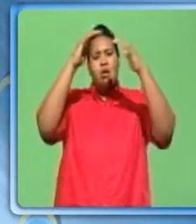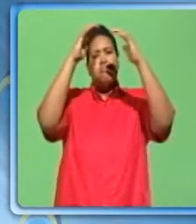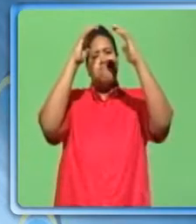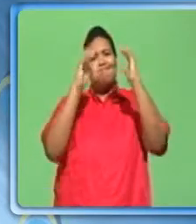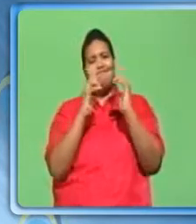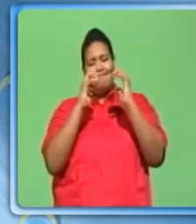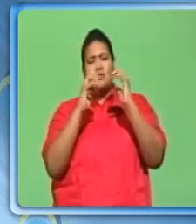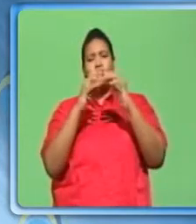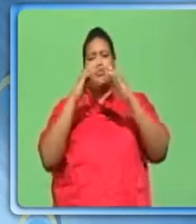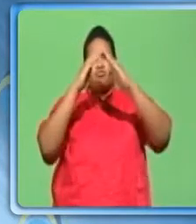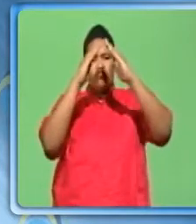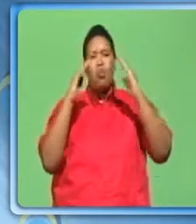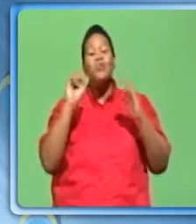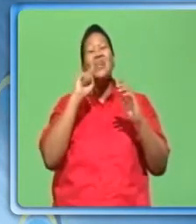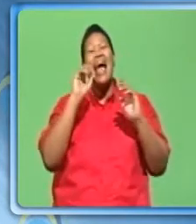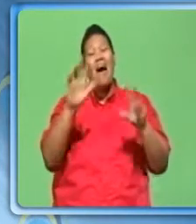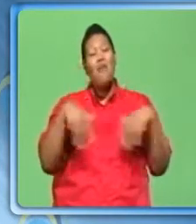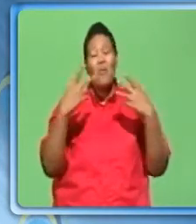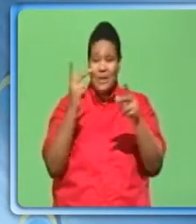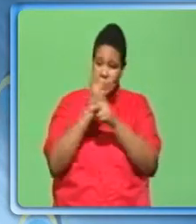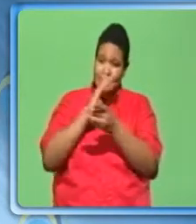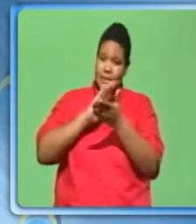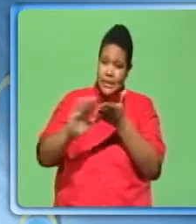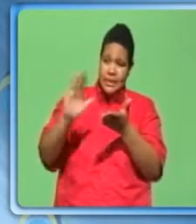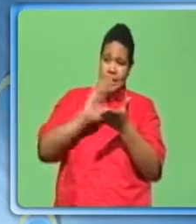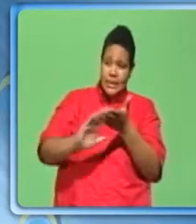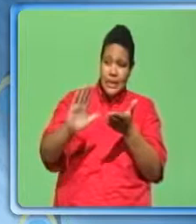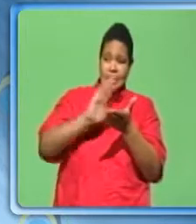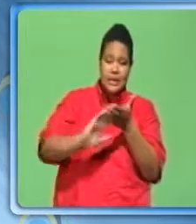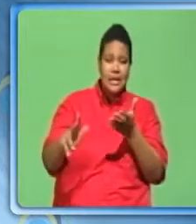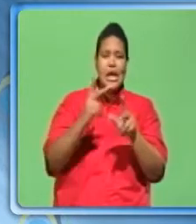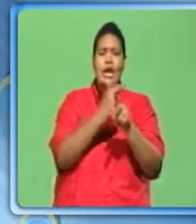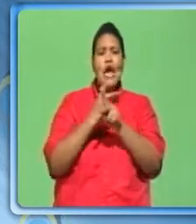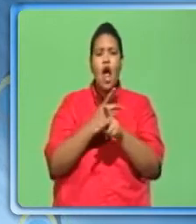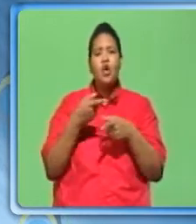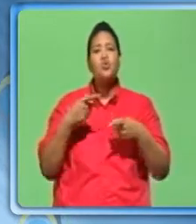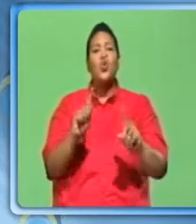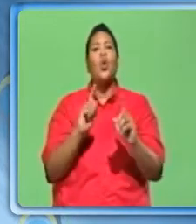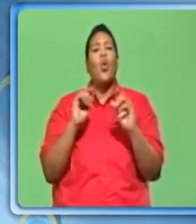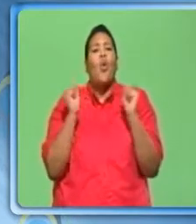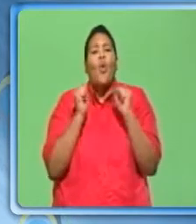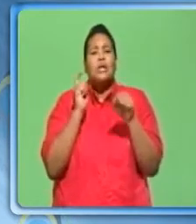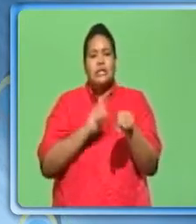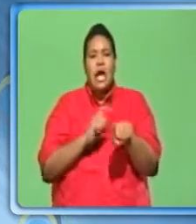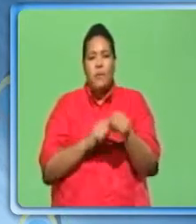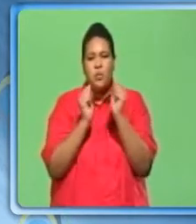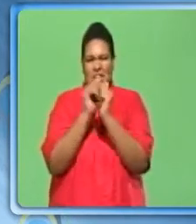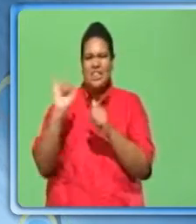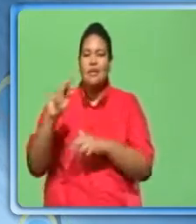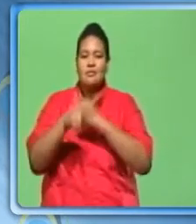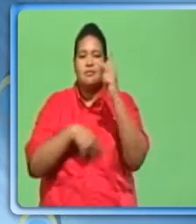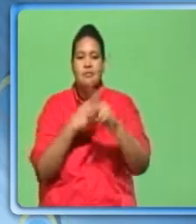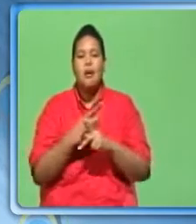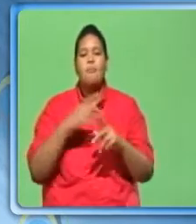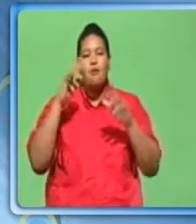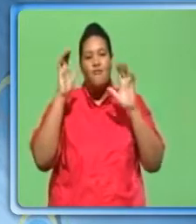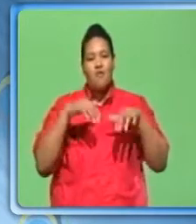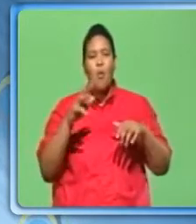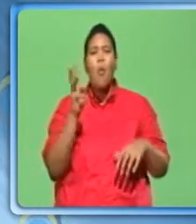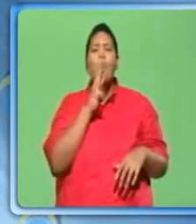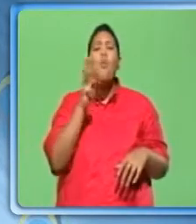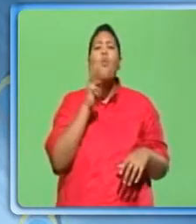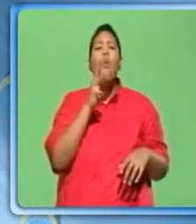to take care of it during tougher winters with the mansard roof. Waterproofing is much